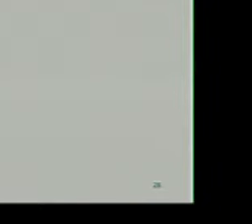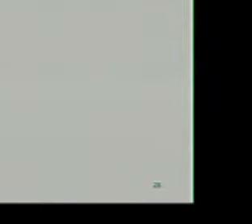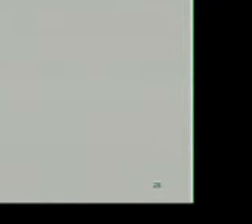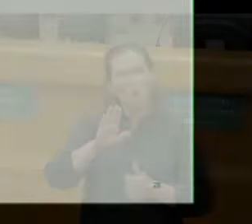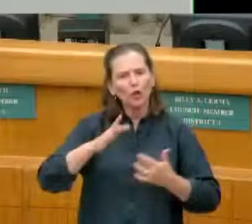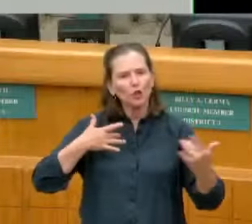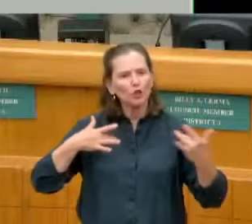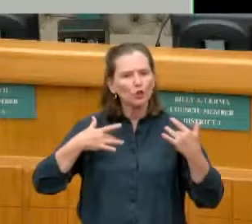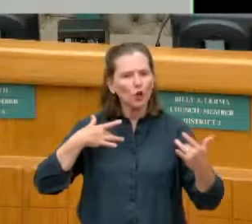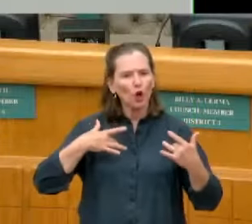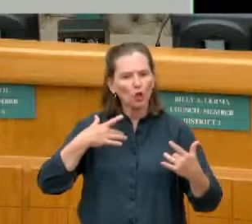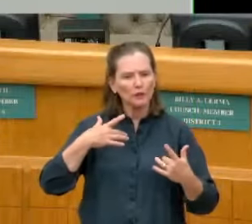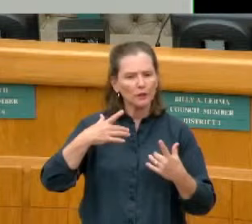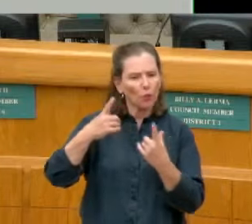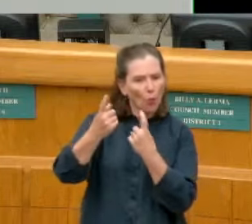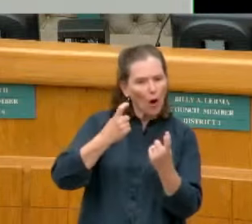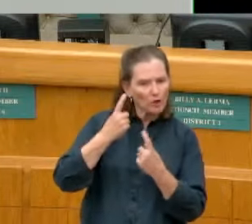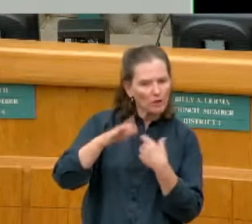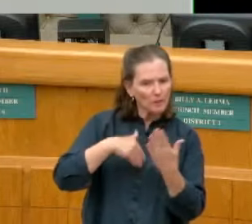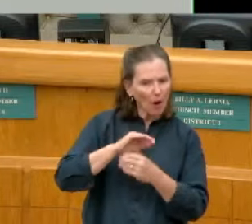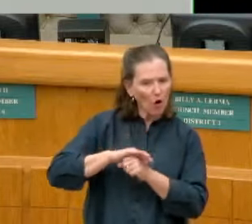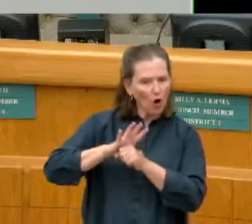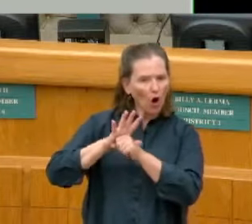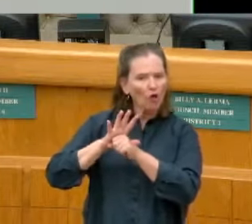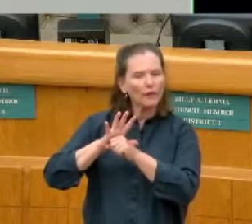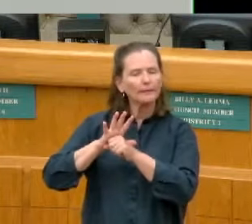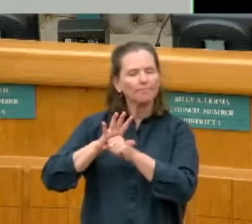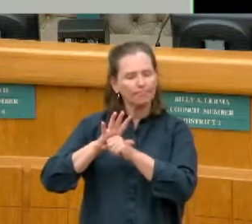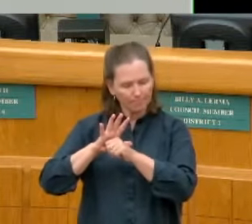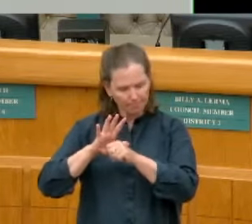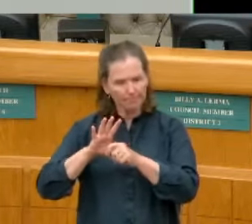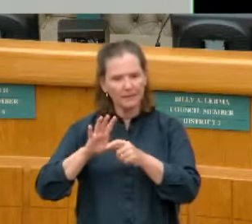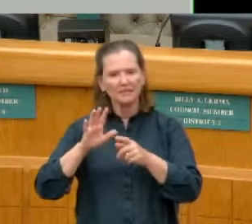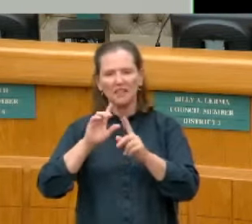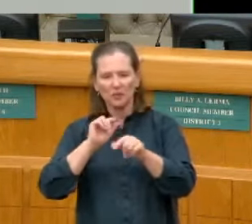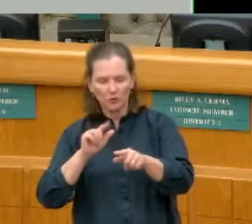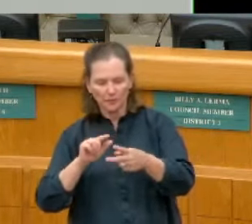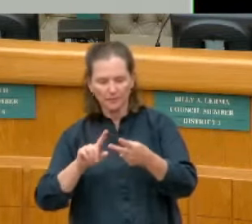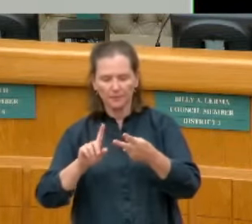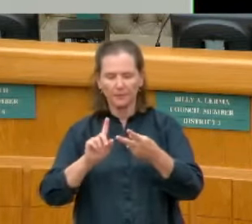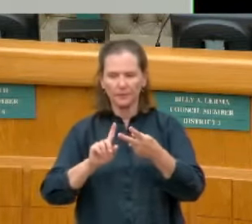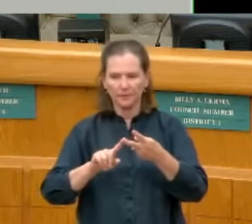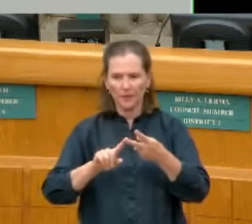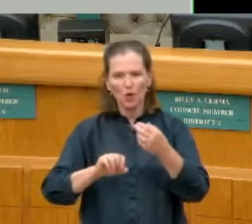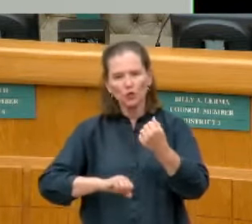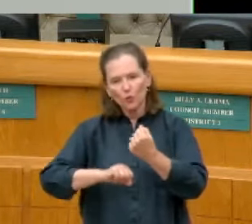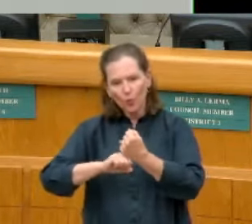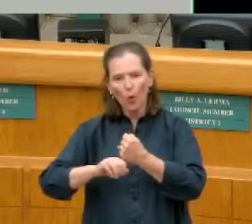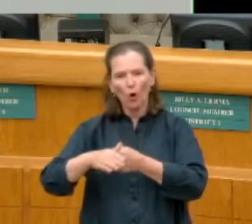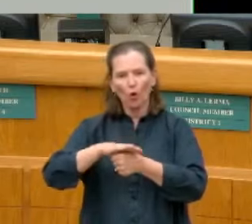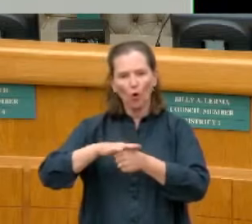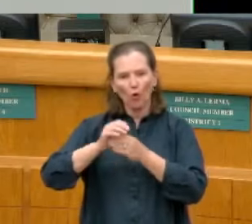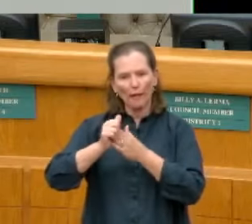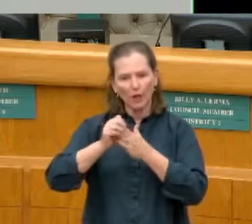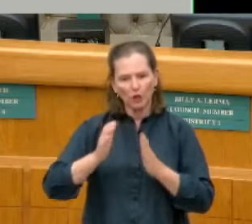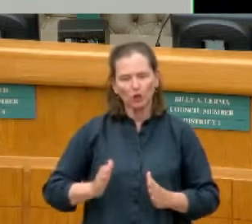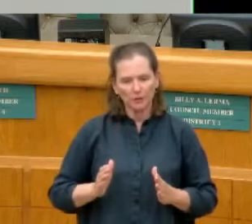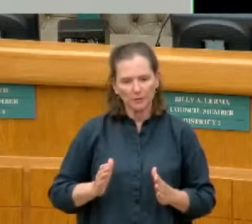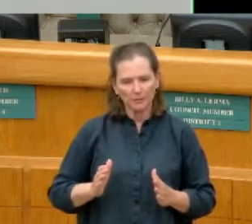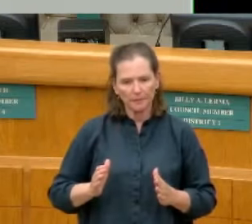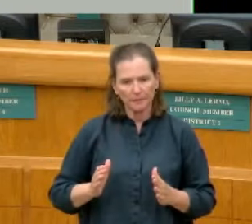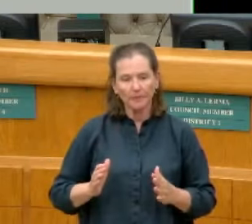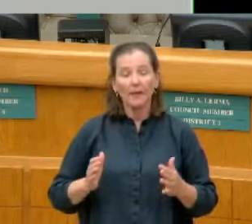COVID-19, and the second is to help enable evidence-based decision-making on behalf of our local leaders. Next slide. And today I